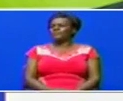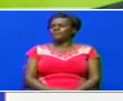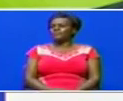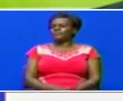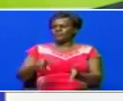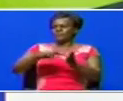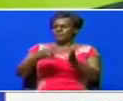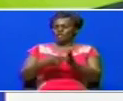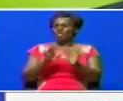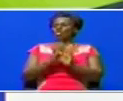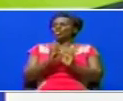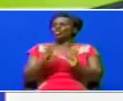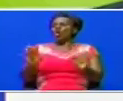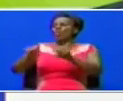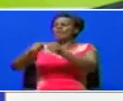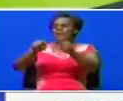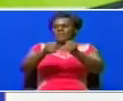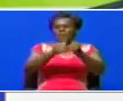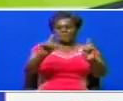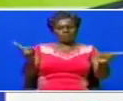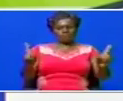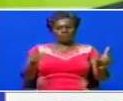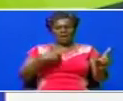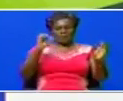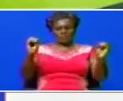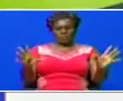That means there were no spoiled votes.